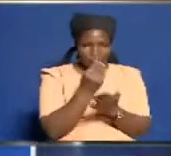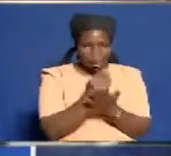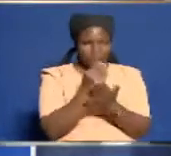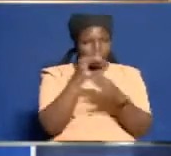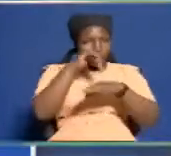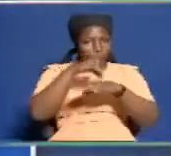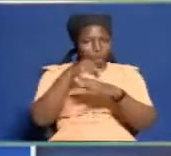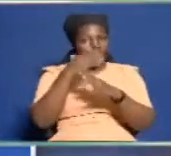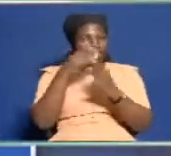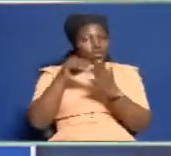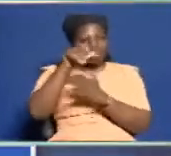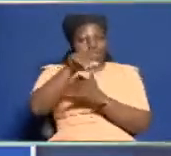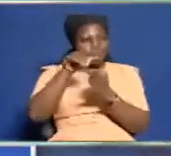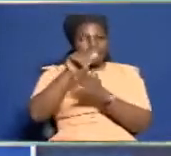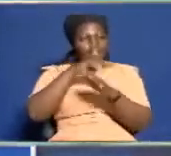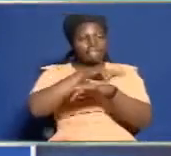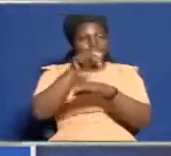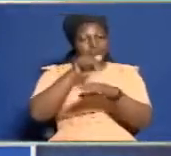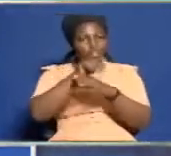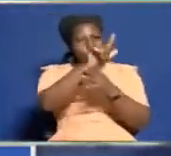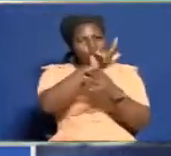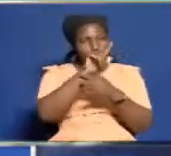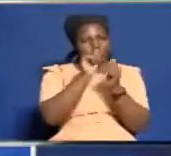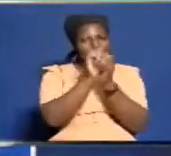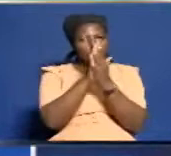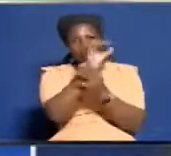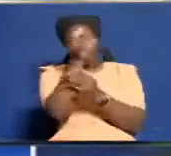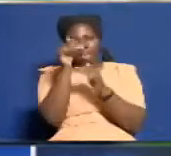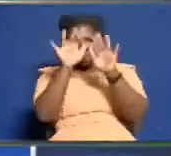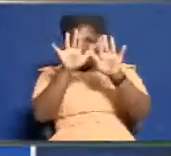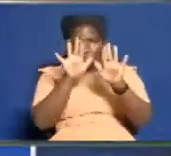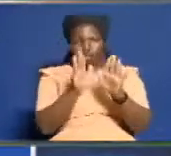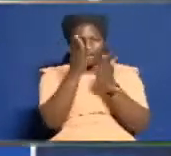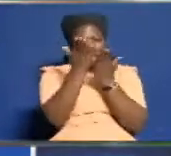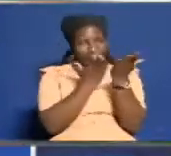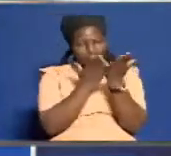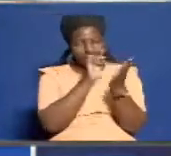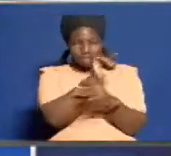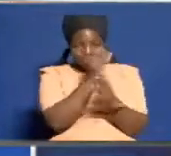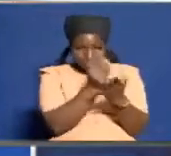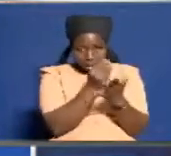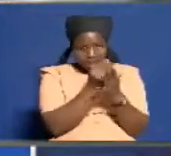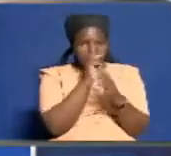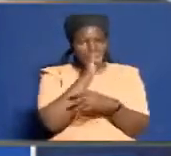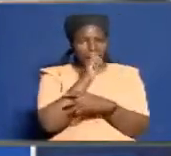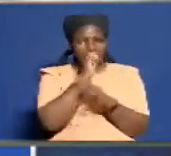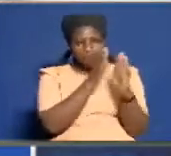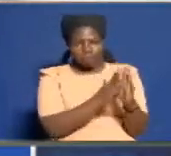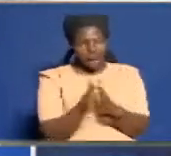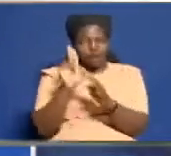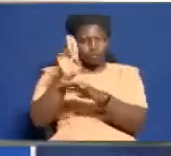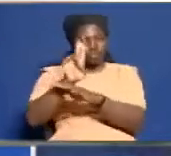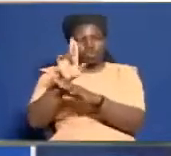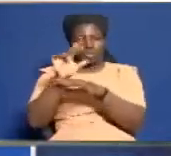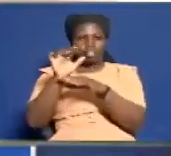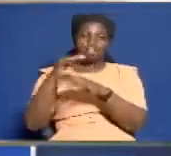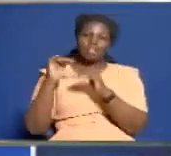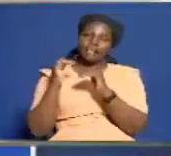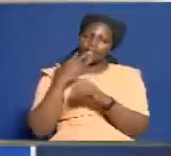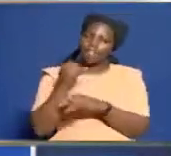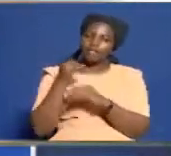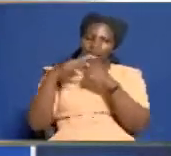on servicing the national debt and other relevant services. Of this, Tanzania plans to spend an equivalent of